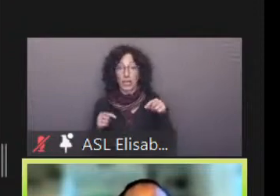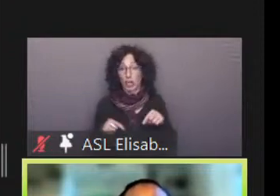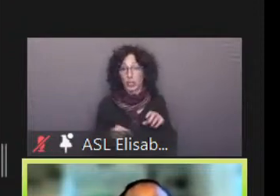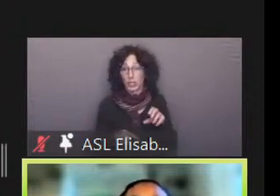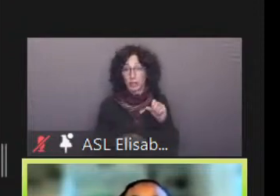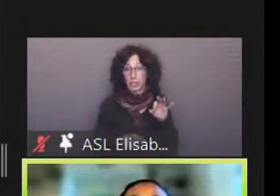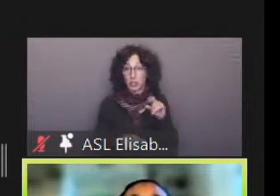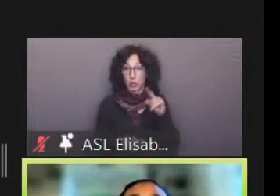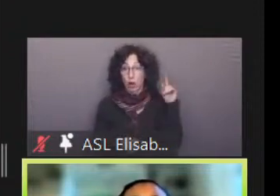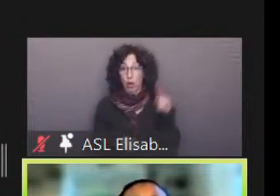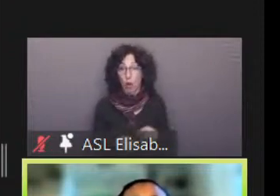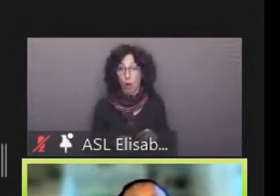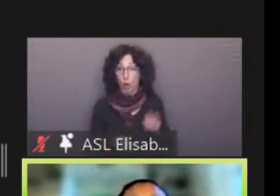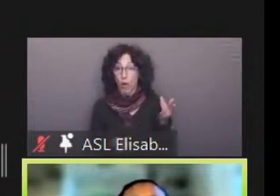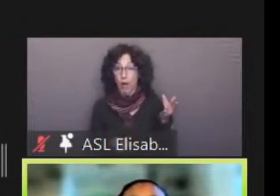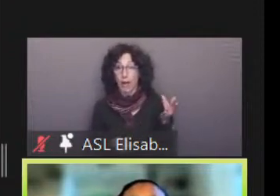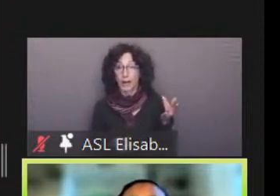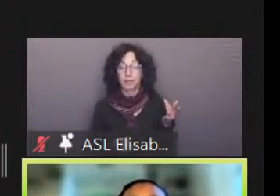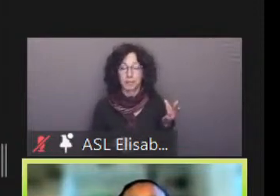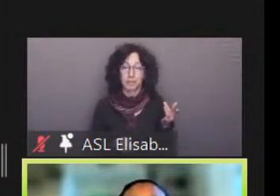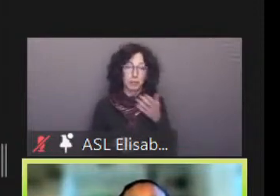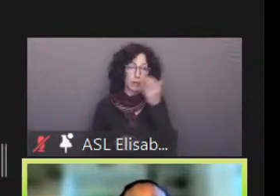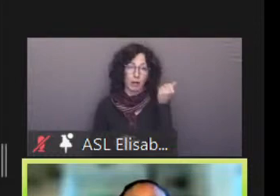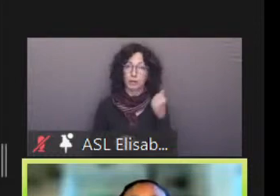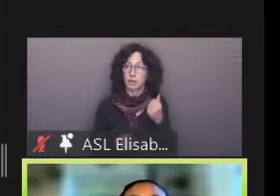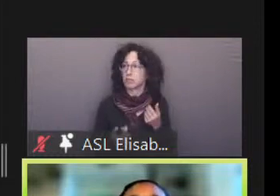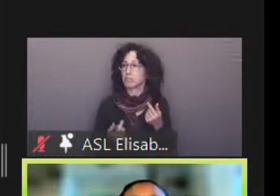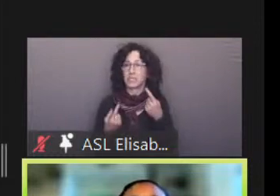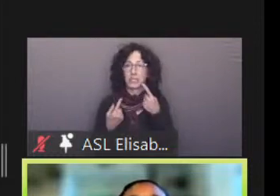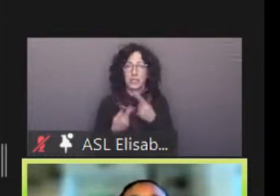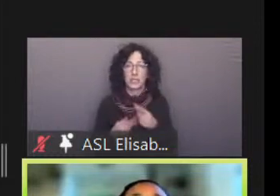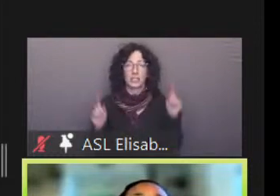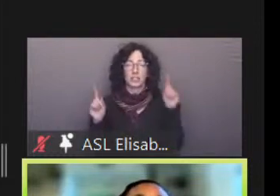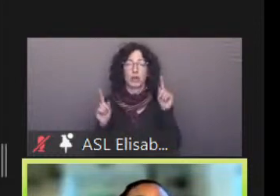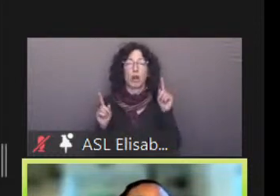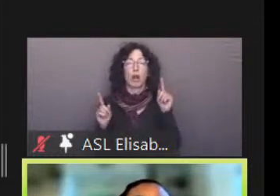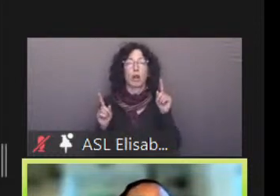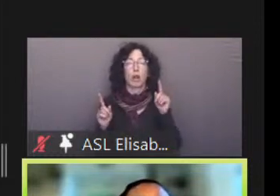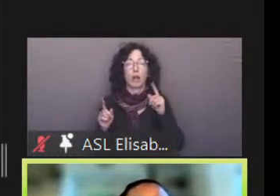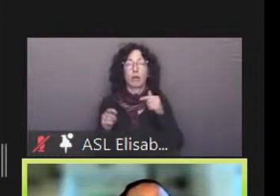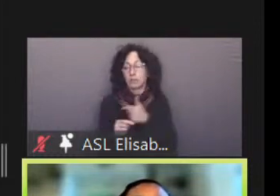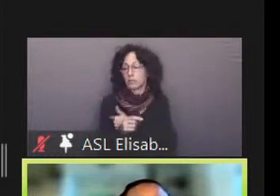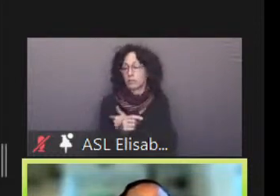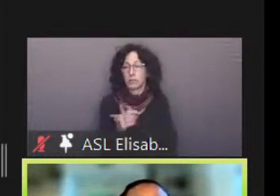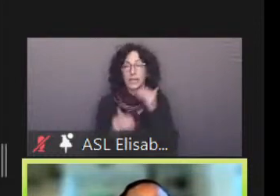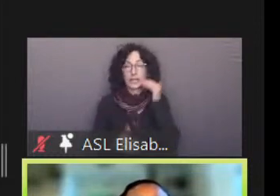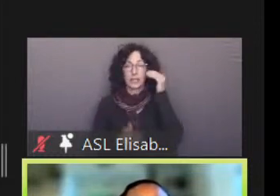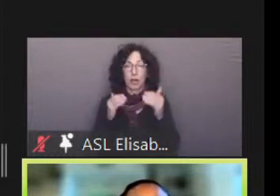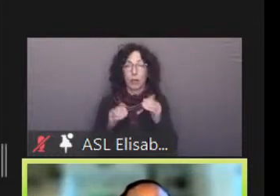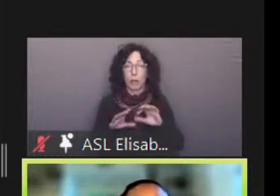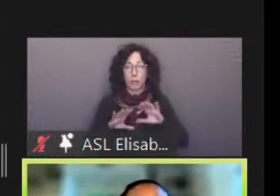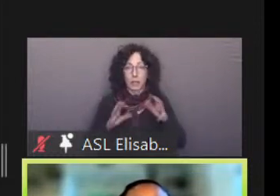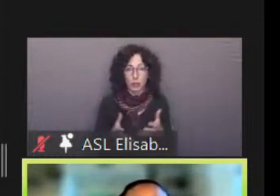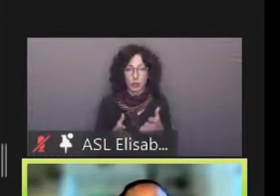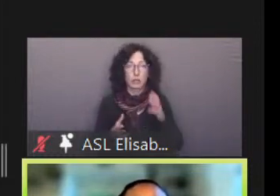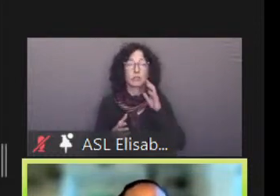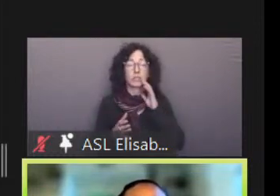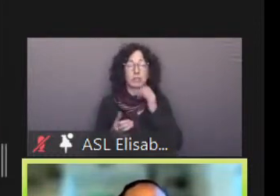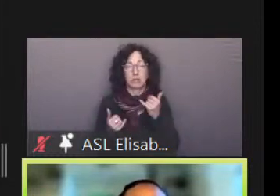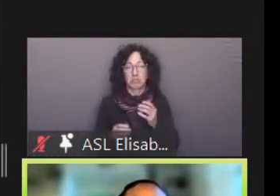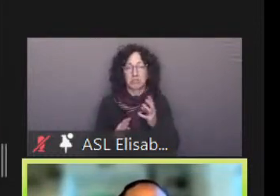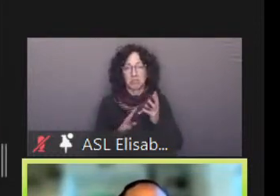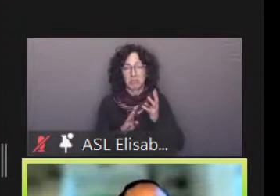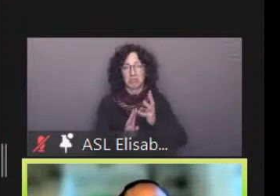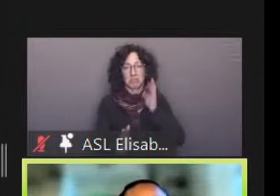are low is really due to the high success rate of our adult population getting vaccinated.